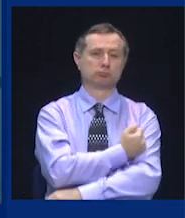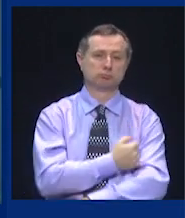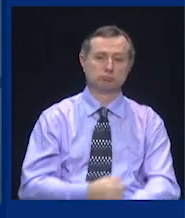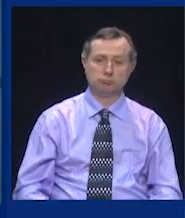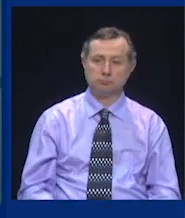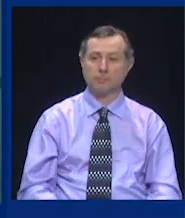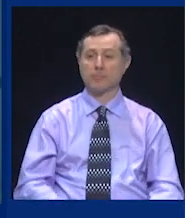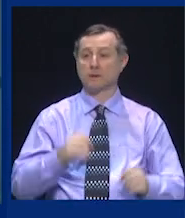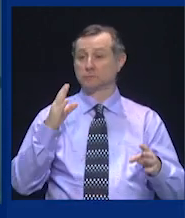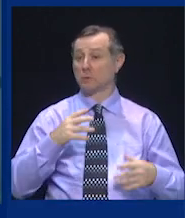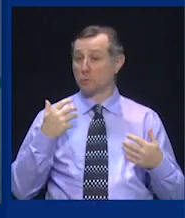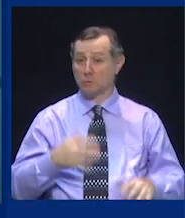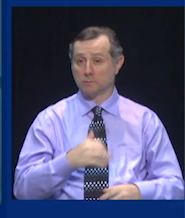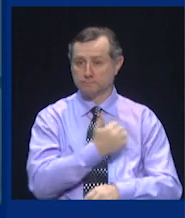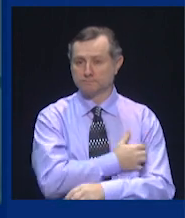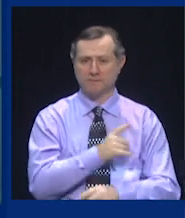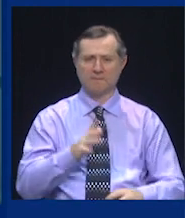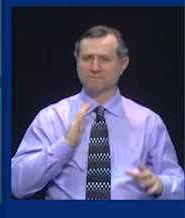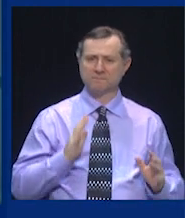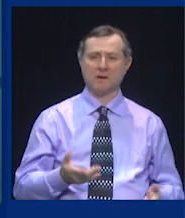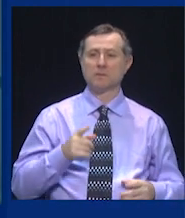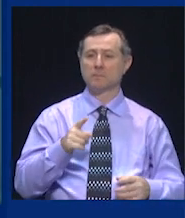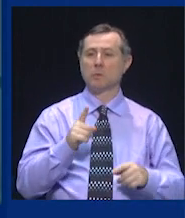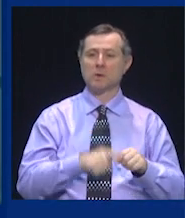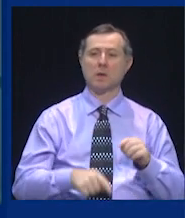be vaccinated, fine, but then don't be in front of a classroom